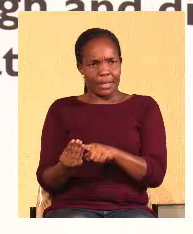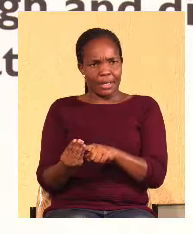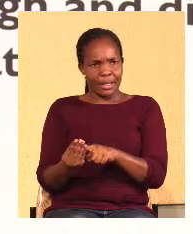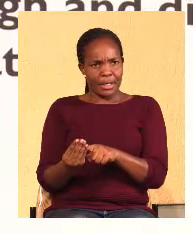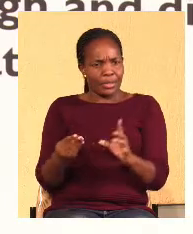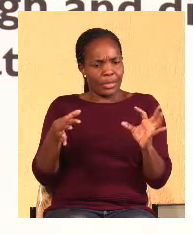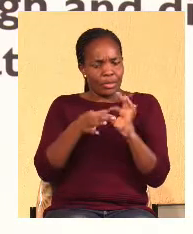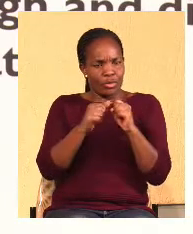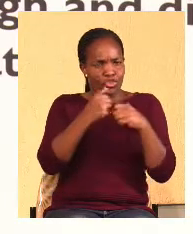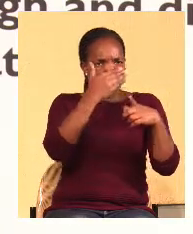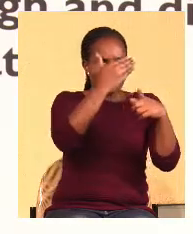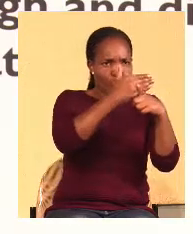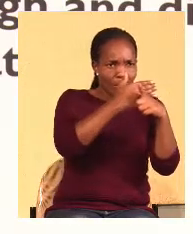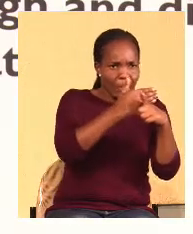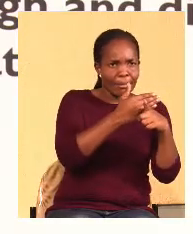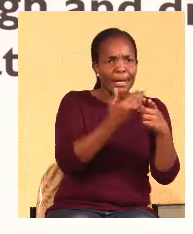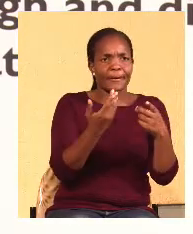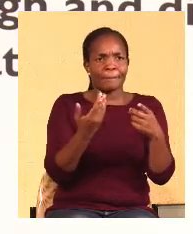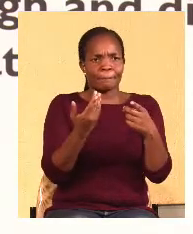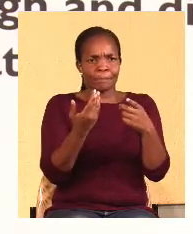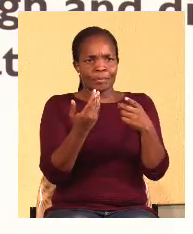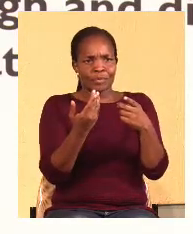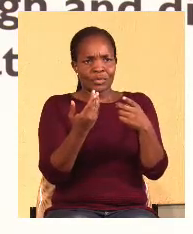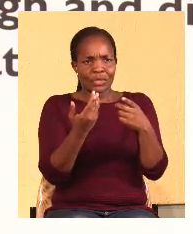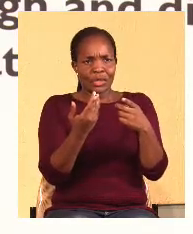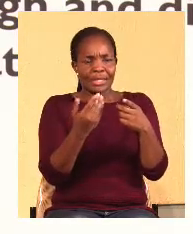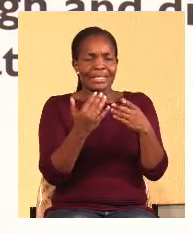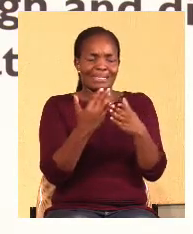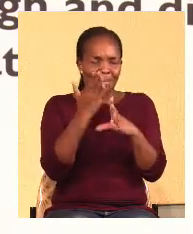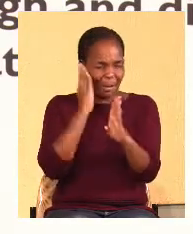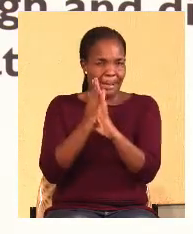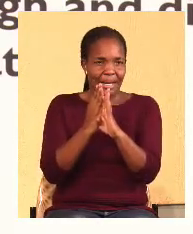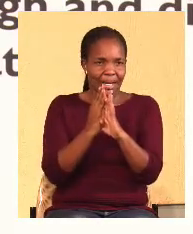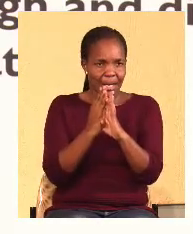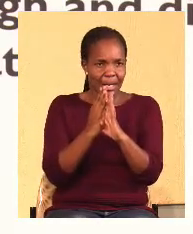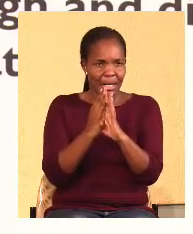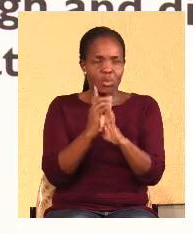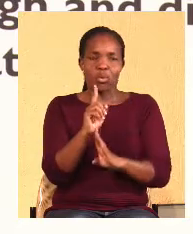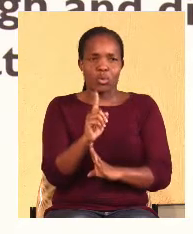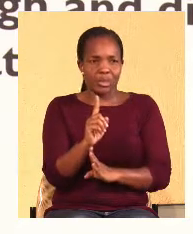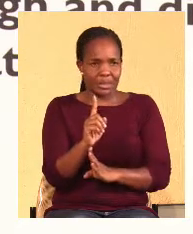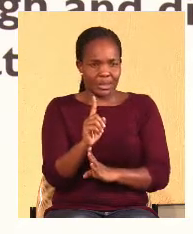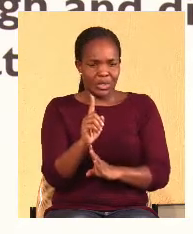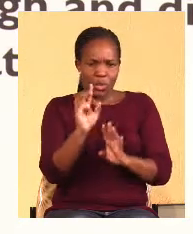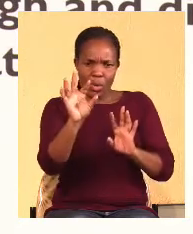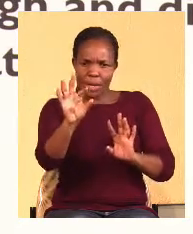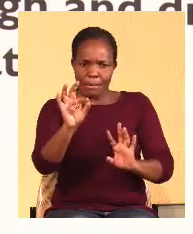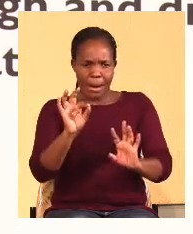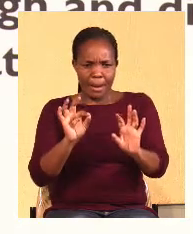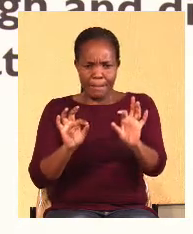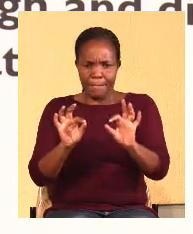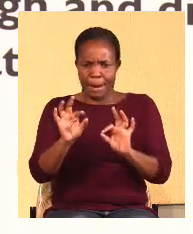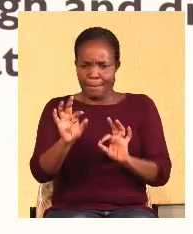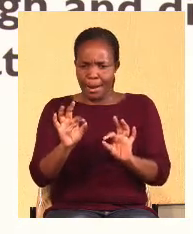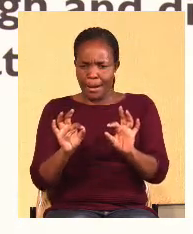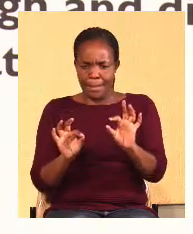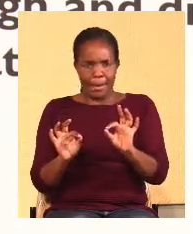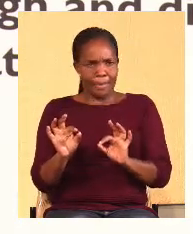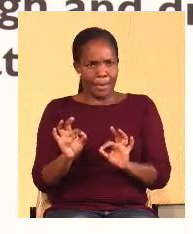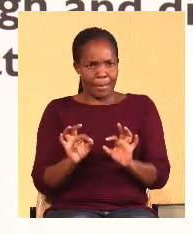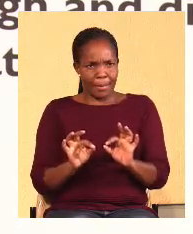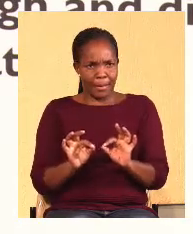matters, and it's in a way it's restrictive, and we took what we thought was a broader umbrella, which